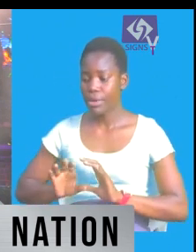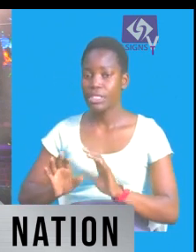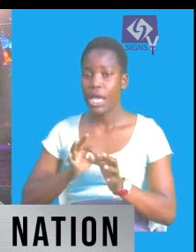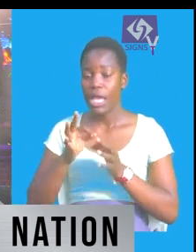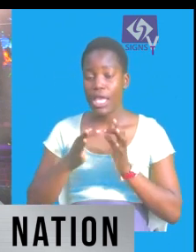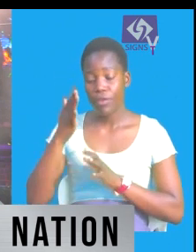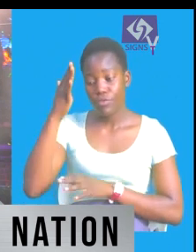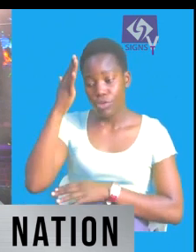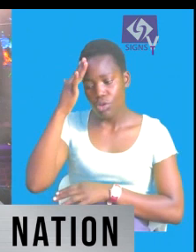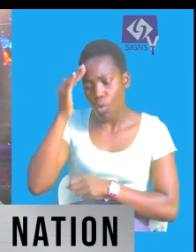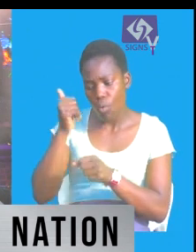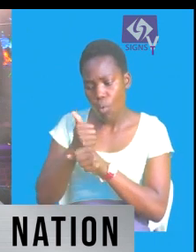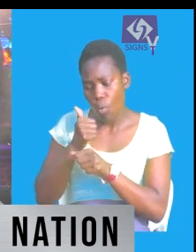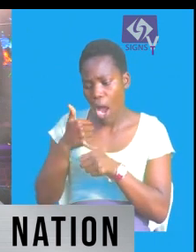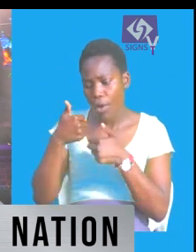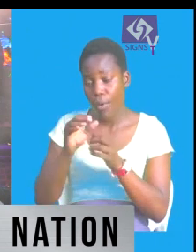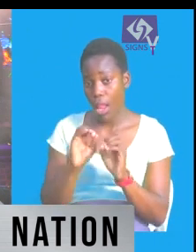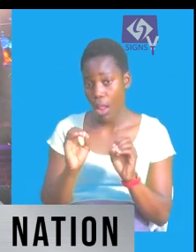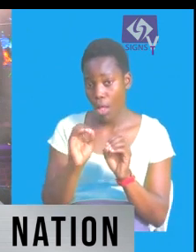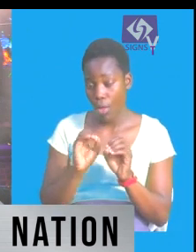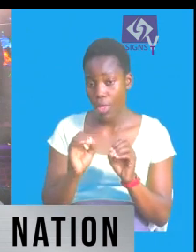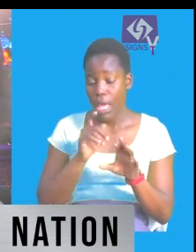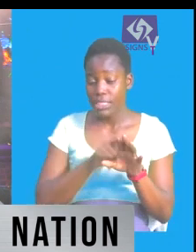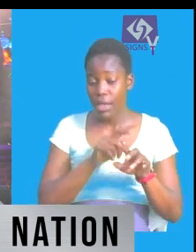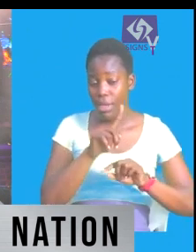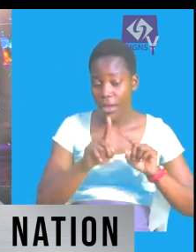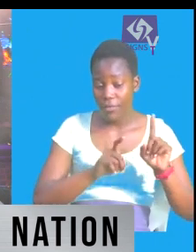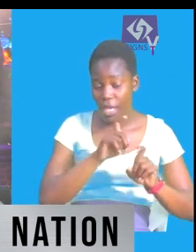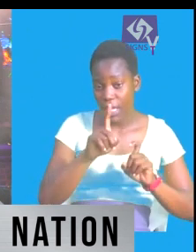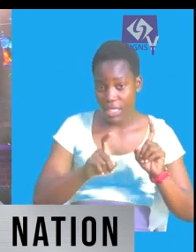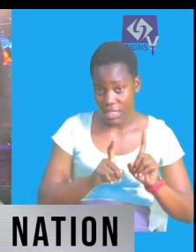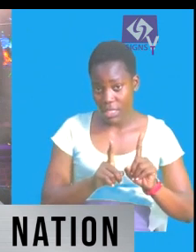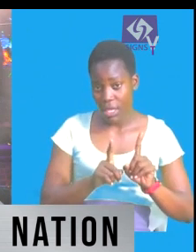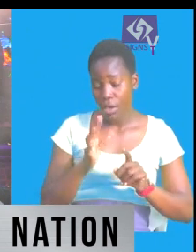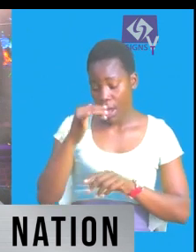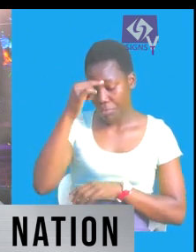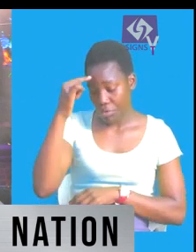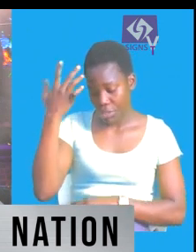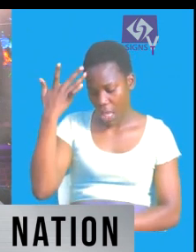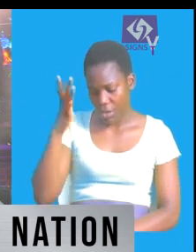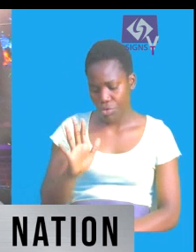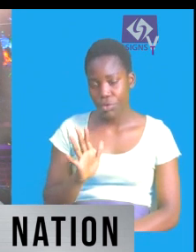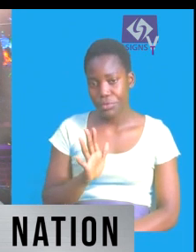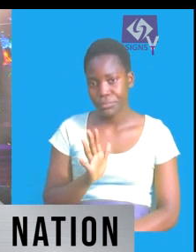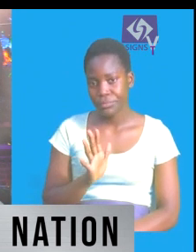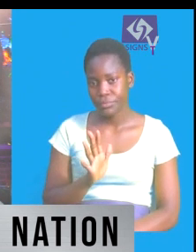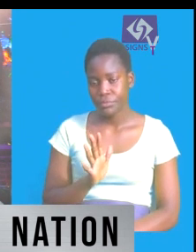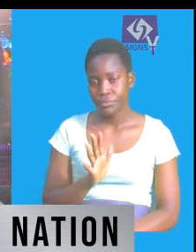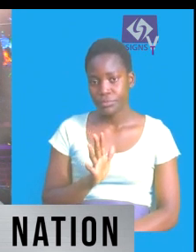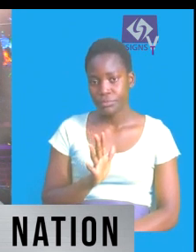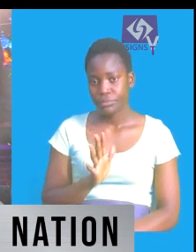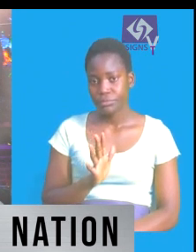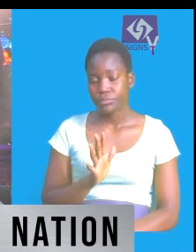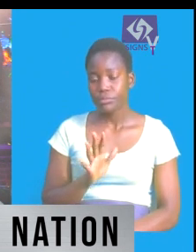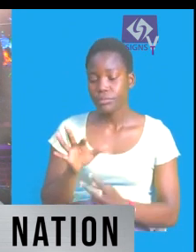to deliver, and he went for vetting, because I assume these people, I don't know how he was put there. Let